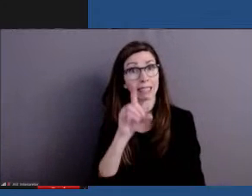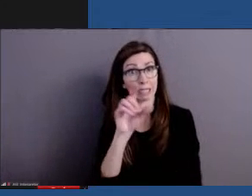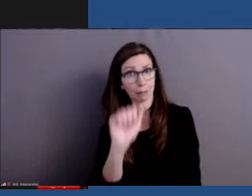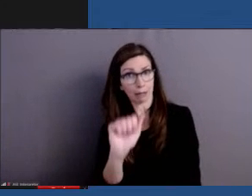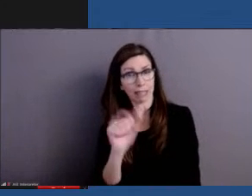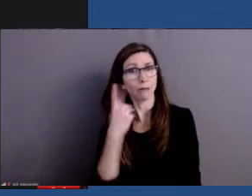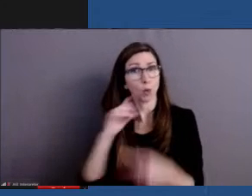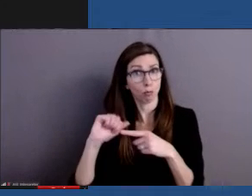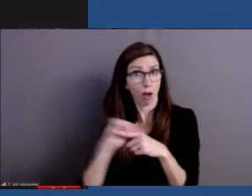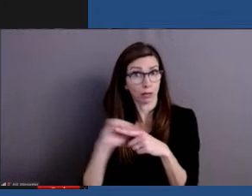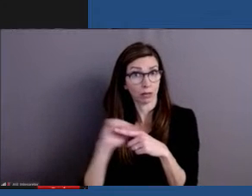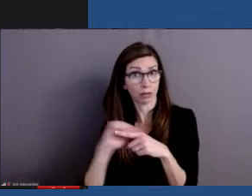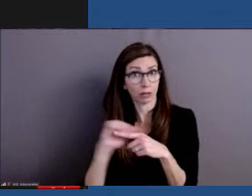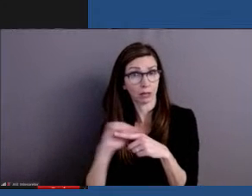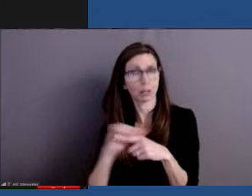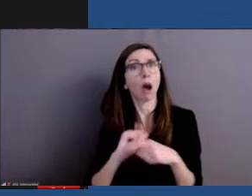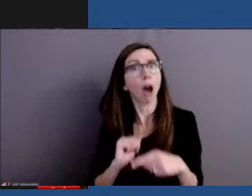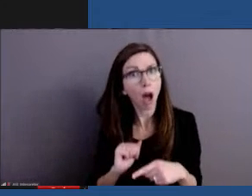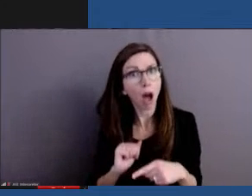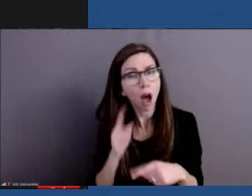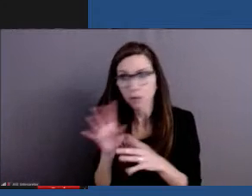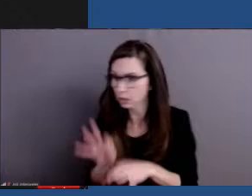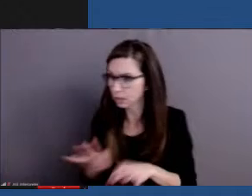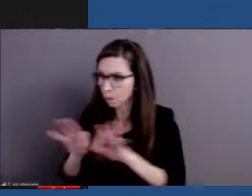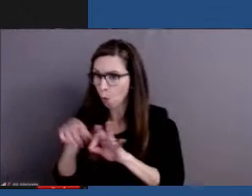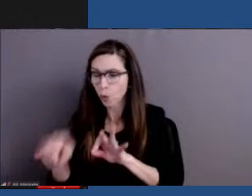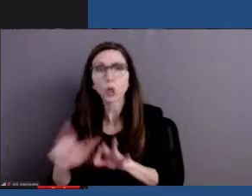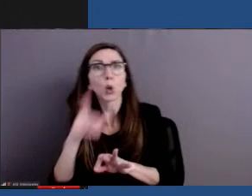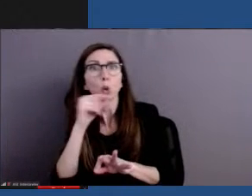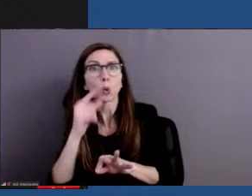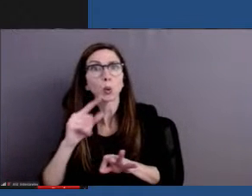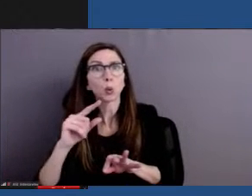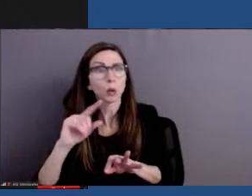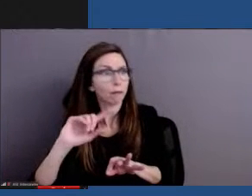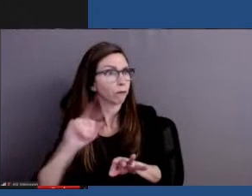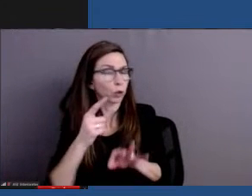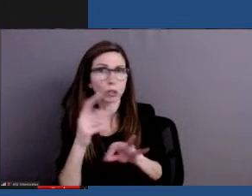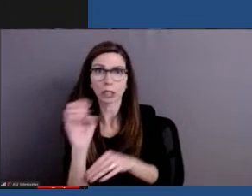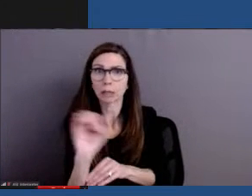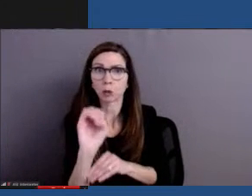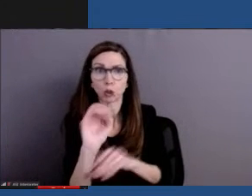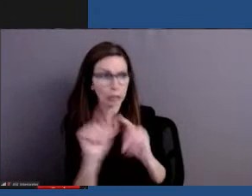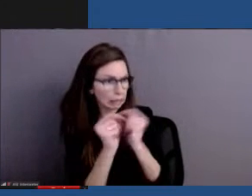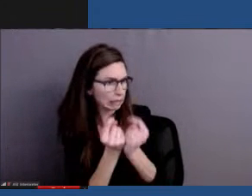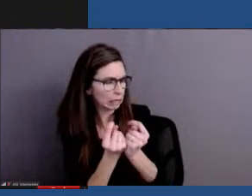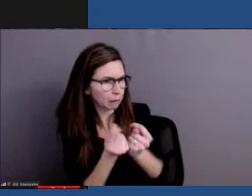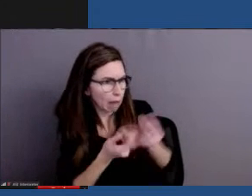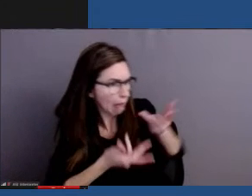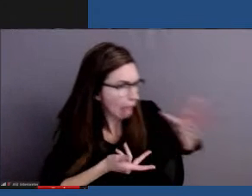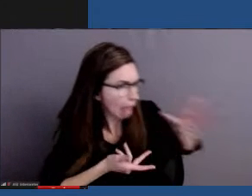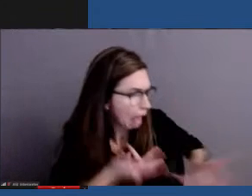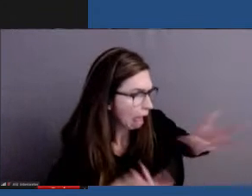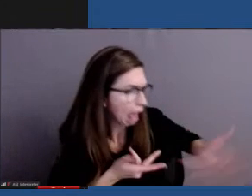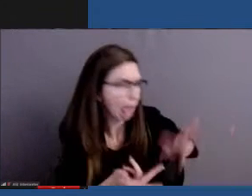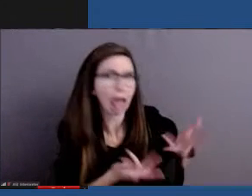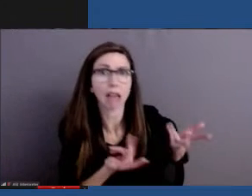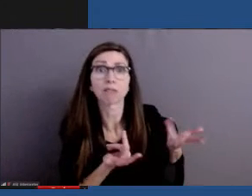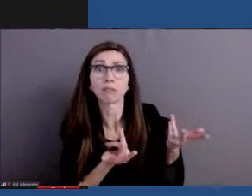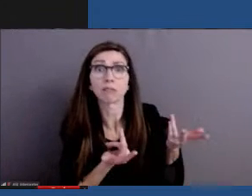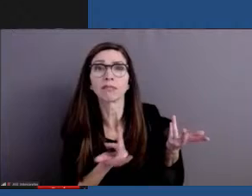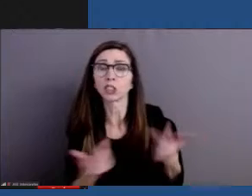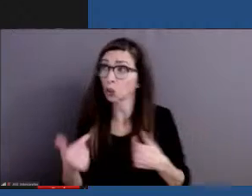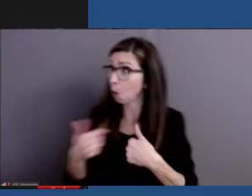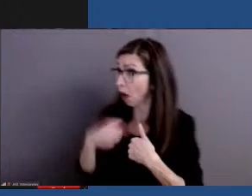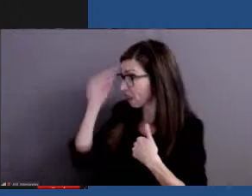very useful for the first responders to understand what I would need. And I was very clear to them when they didn't tell me who they were,